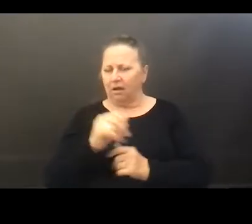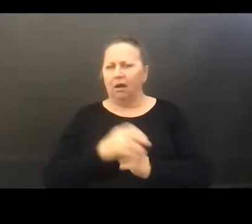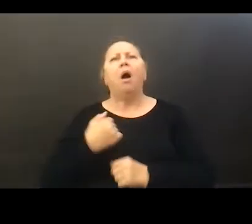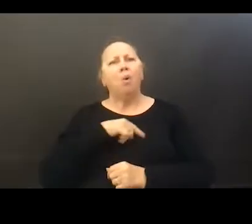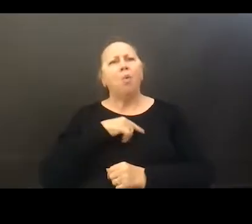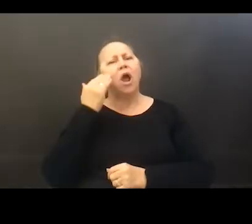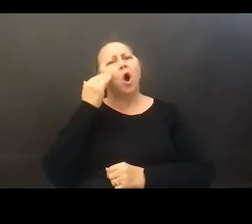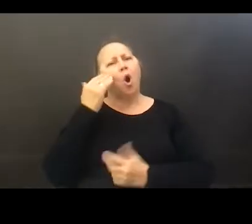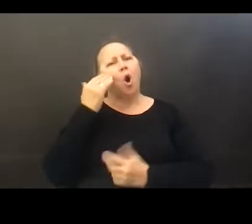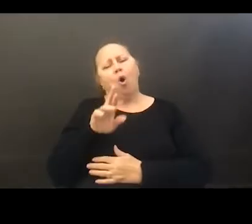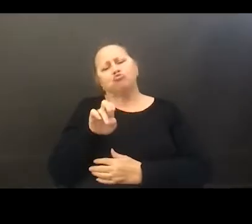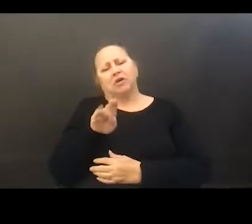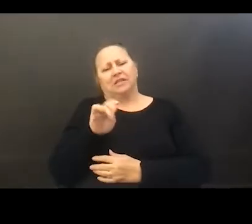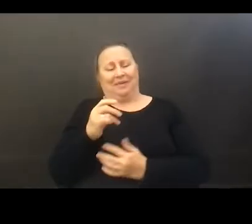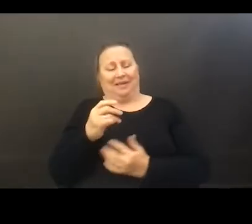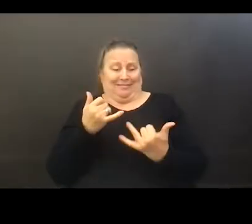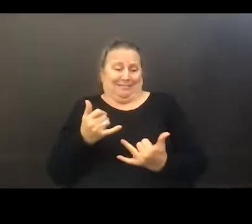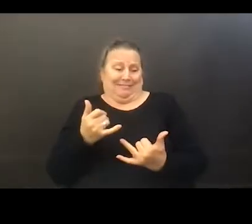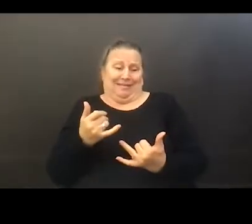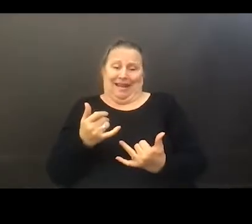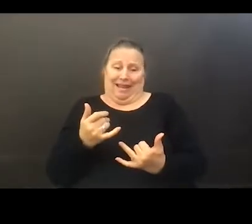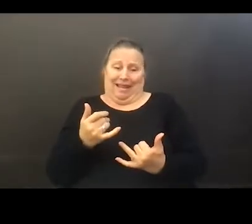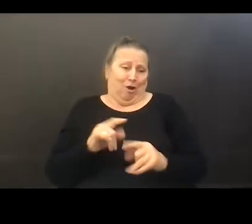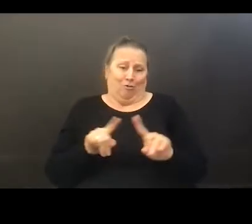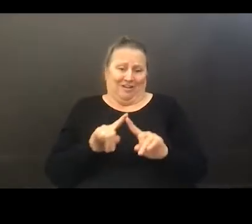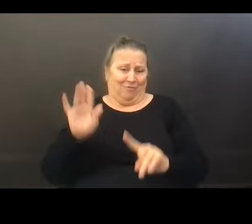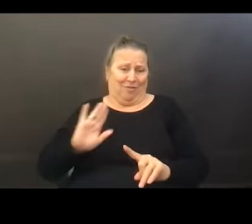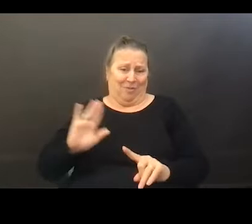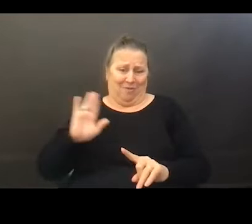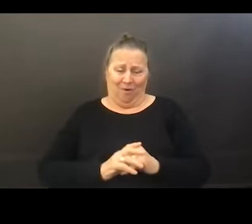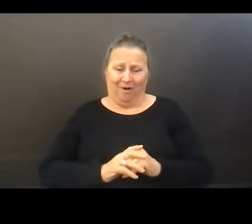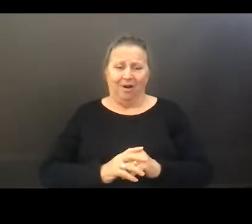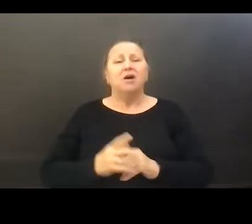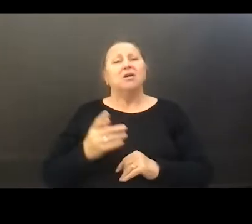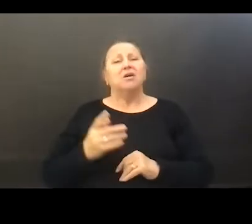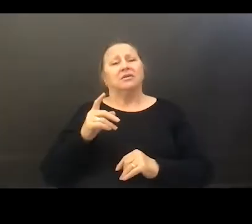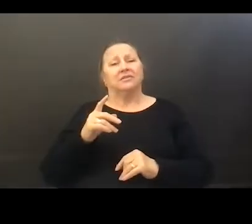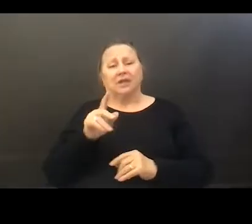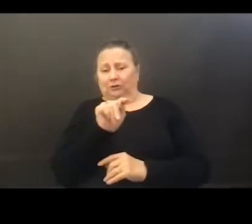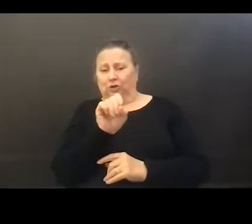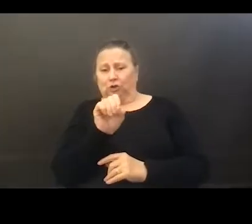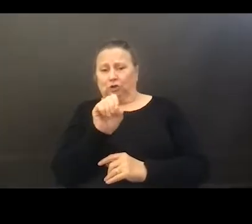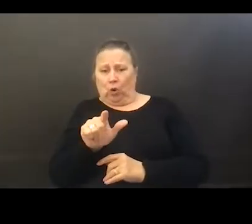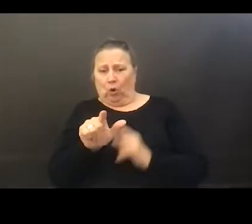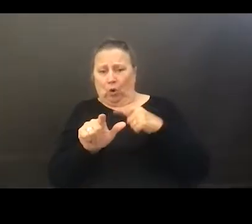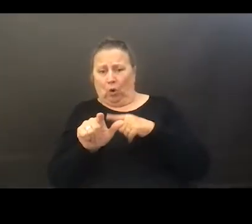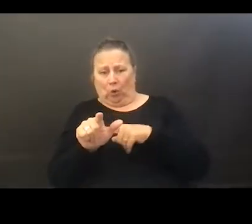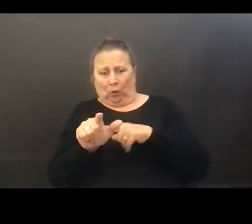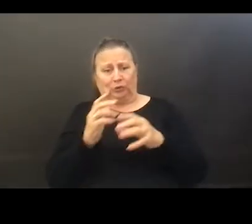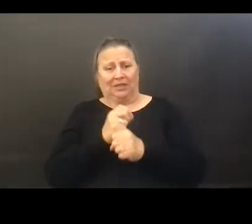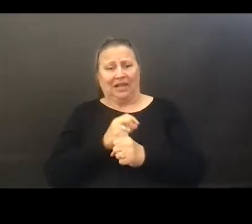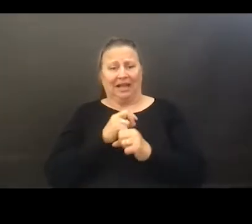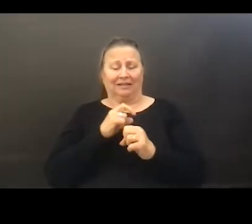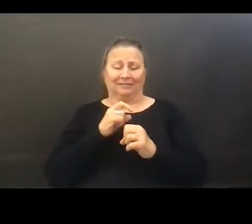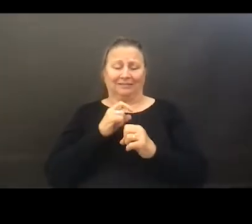are different today. There's a tool, of course, for you to get the interview. That's what that resume is all about. And in